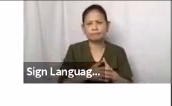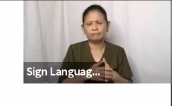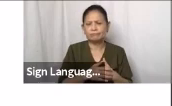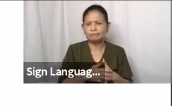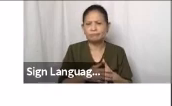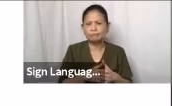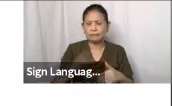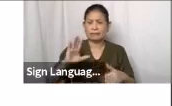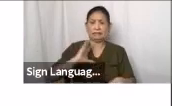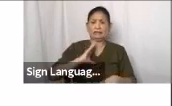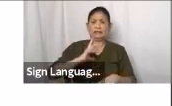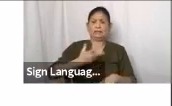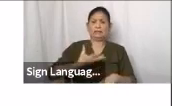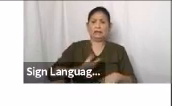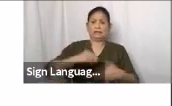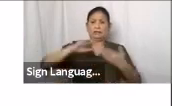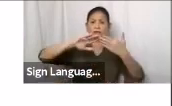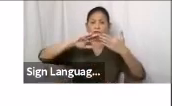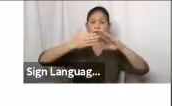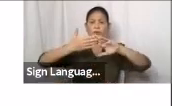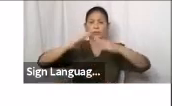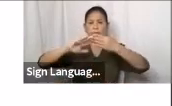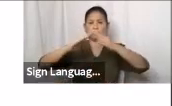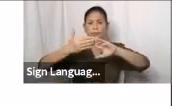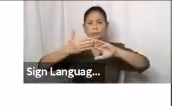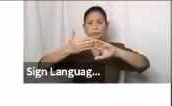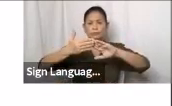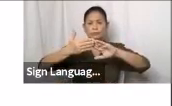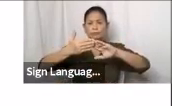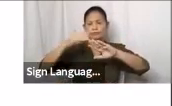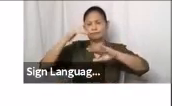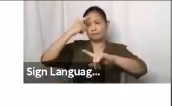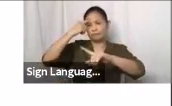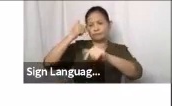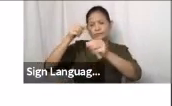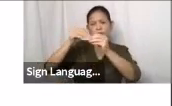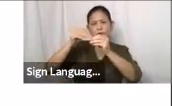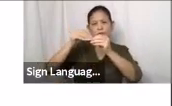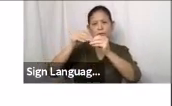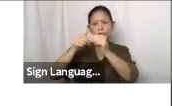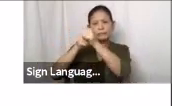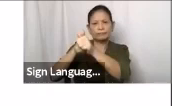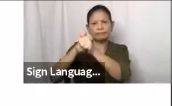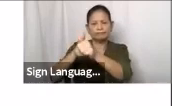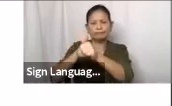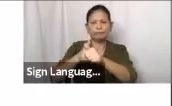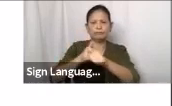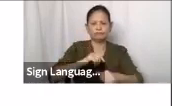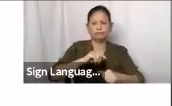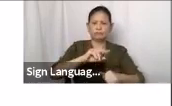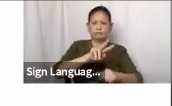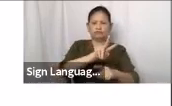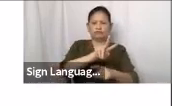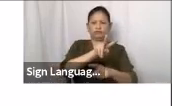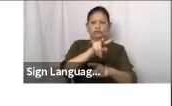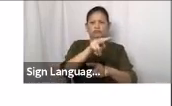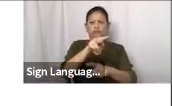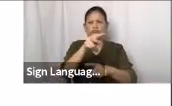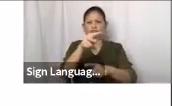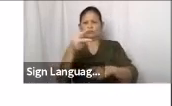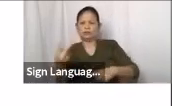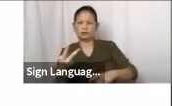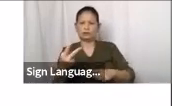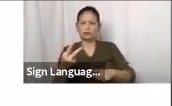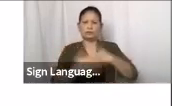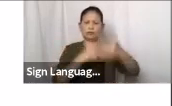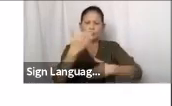transgender community is very much to follow the transition process through hormonal intake or through surgeries or